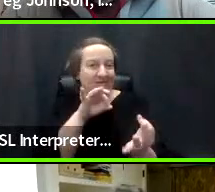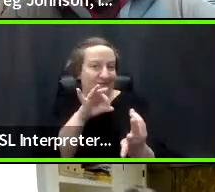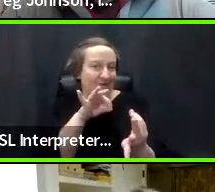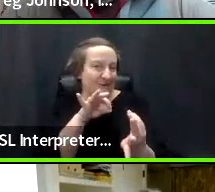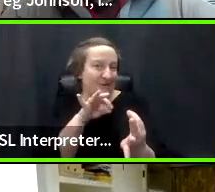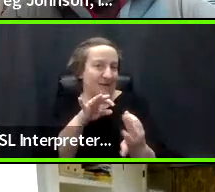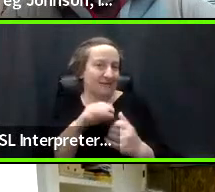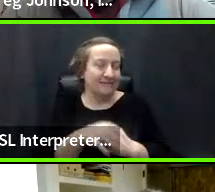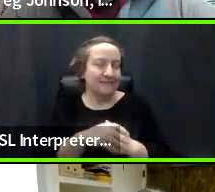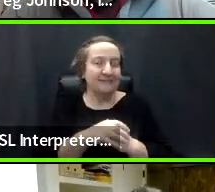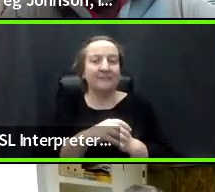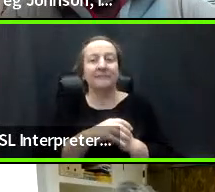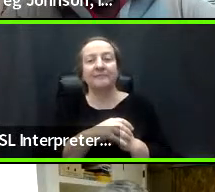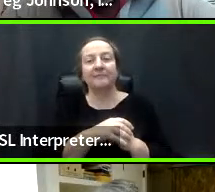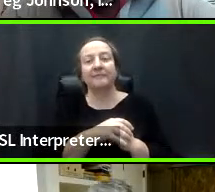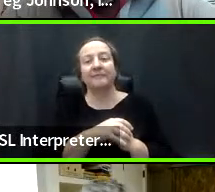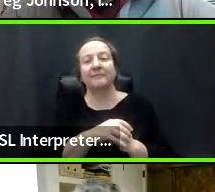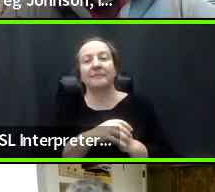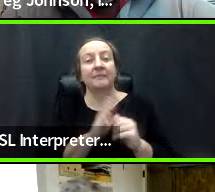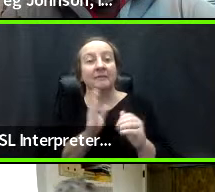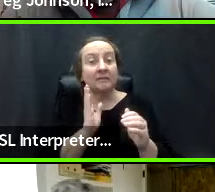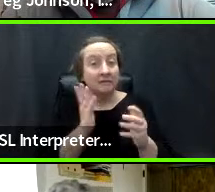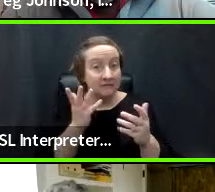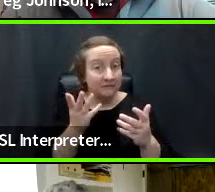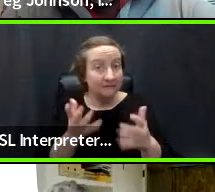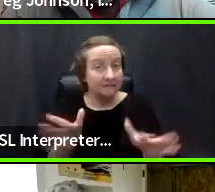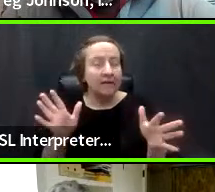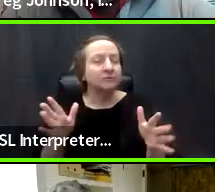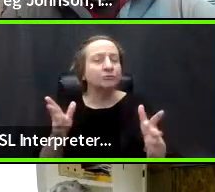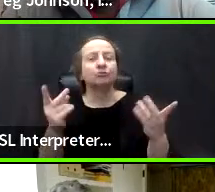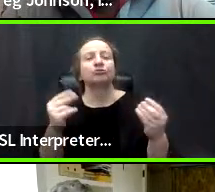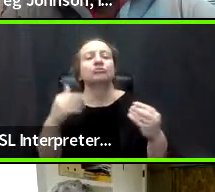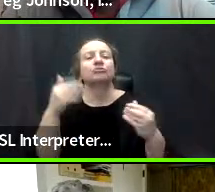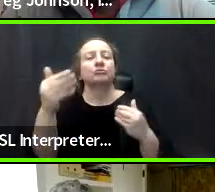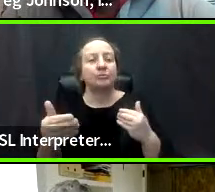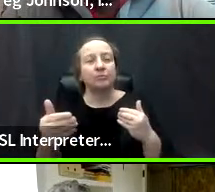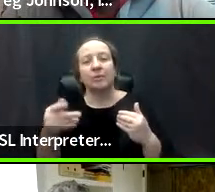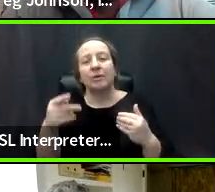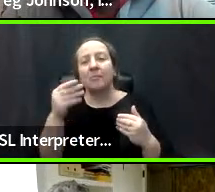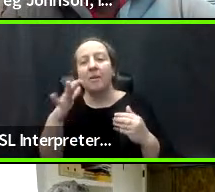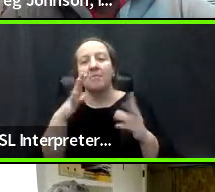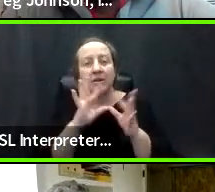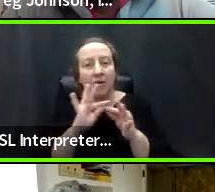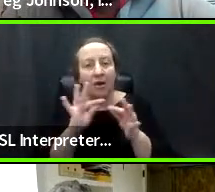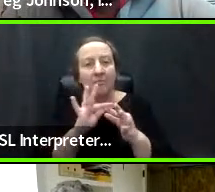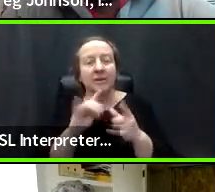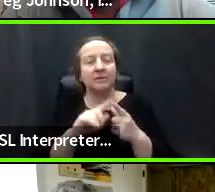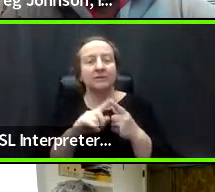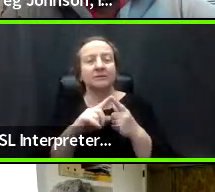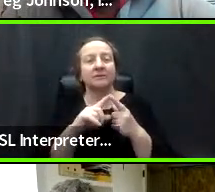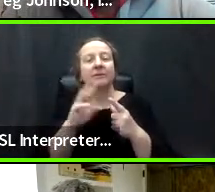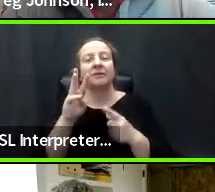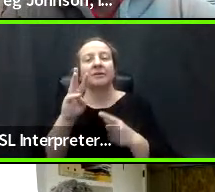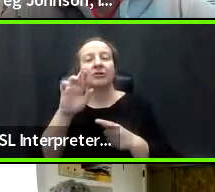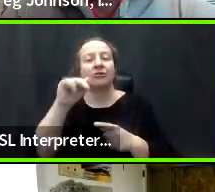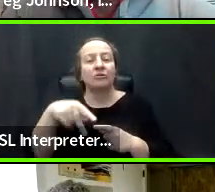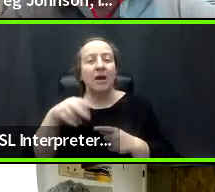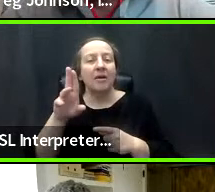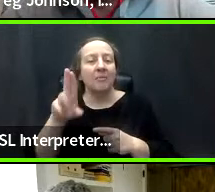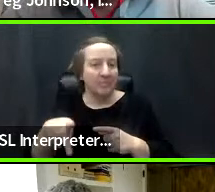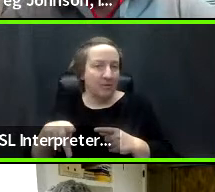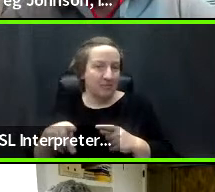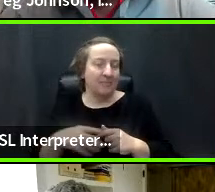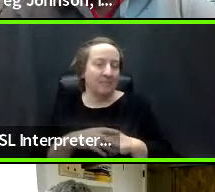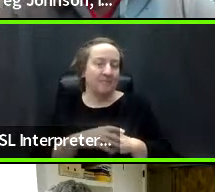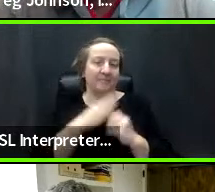you all. And then after that, it'll be what's next, public comments and wrap up. But thank you so